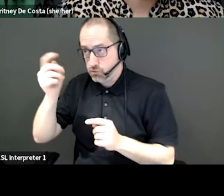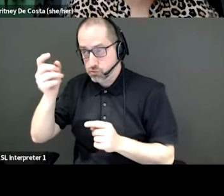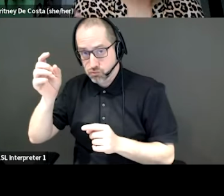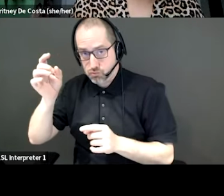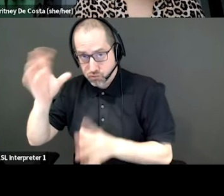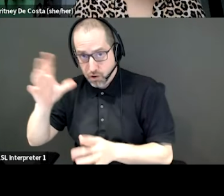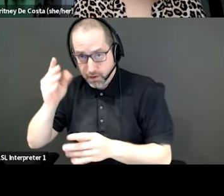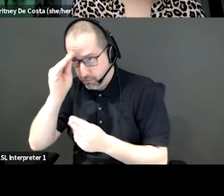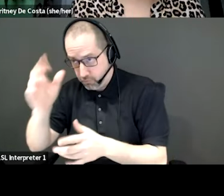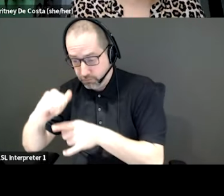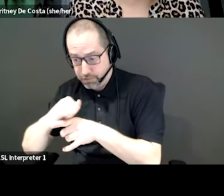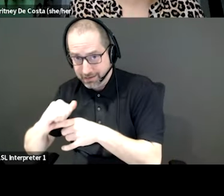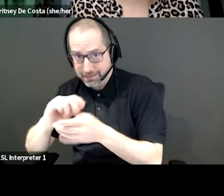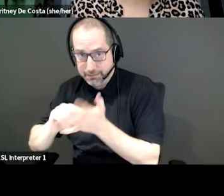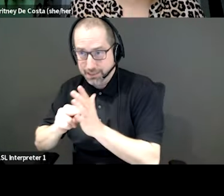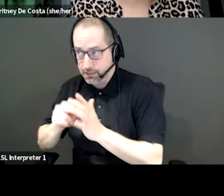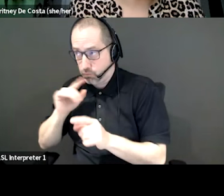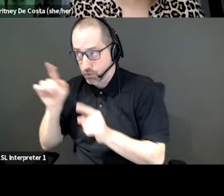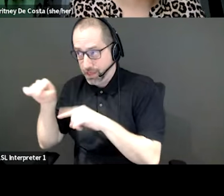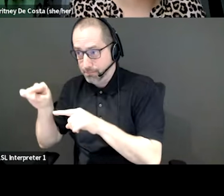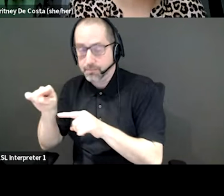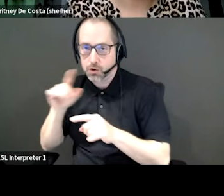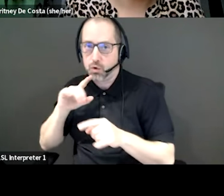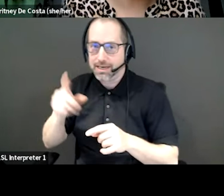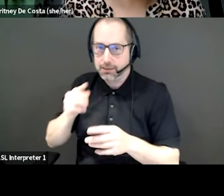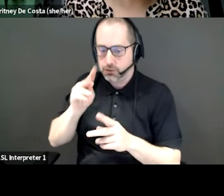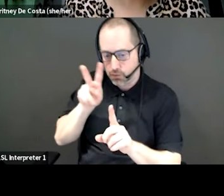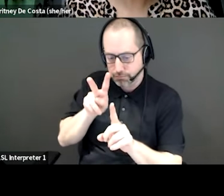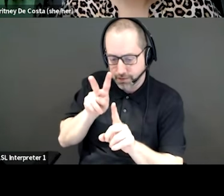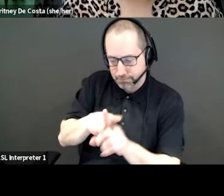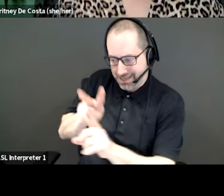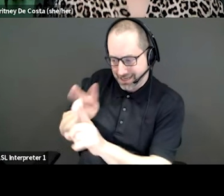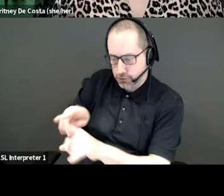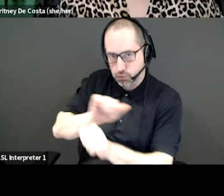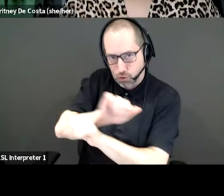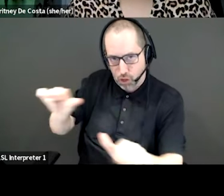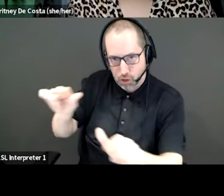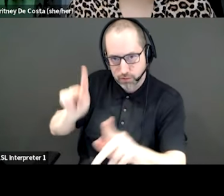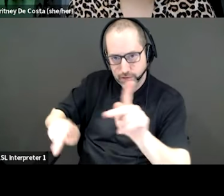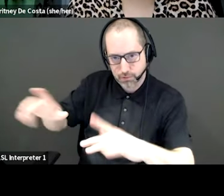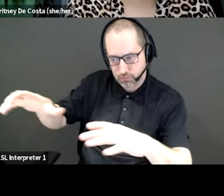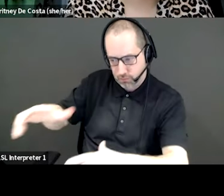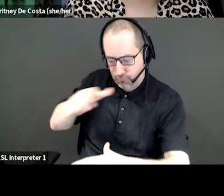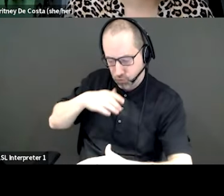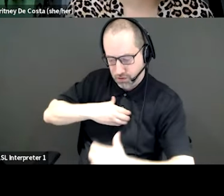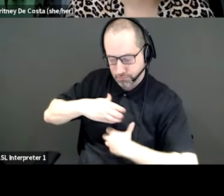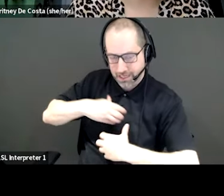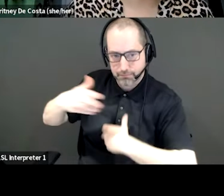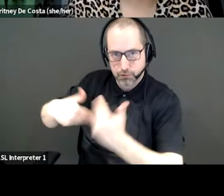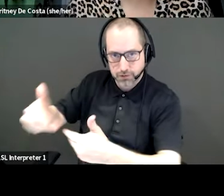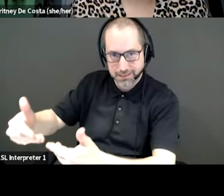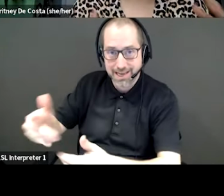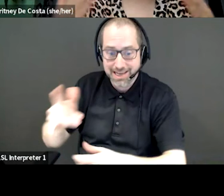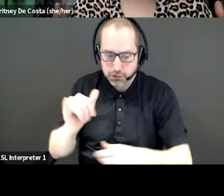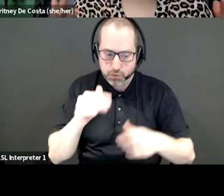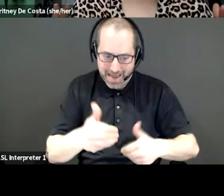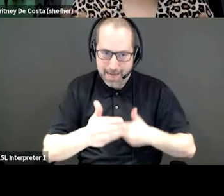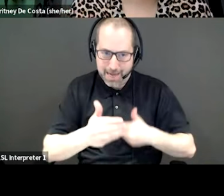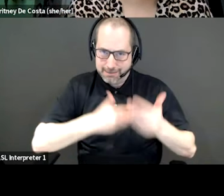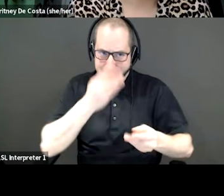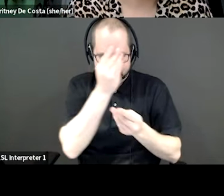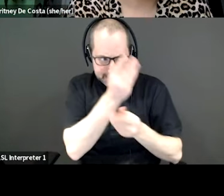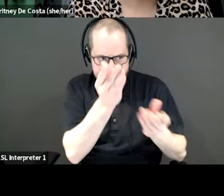reality, they need to apply to all parties to a complaint. So we're using this session as a way to sort of dig